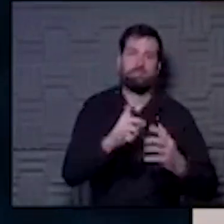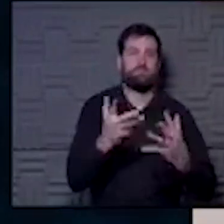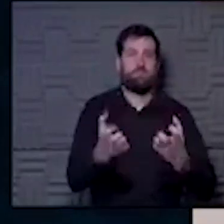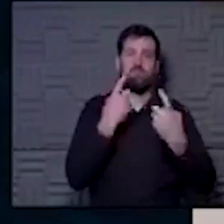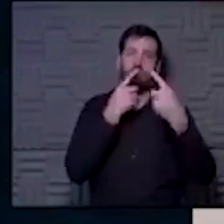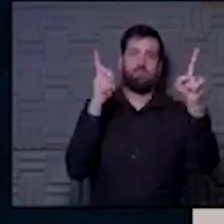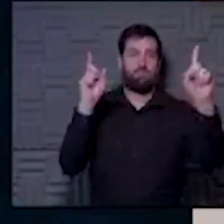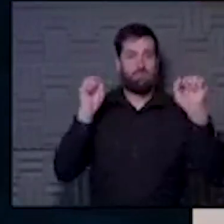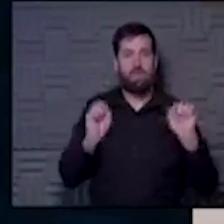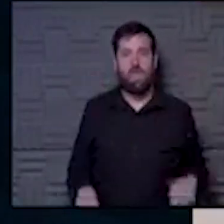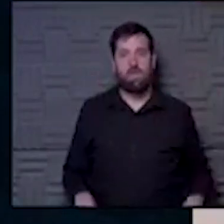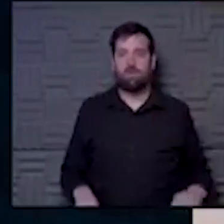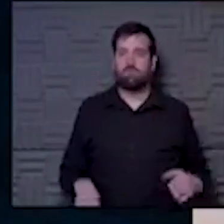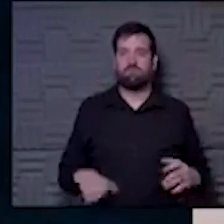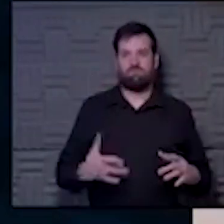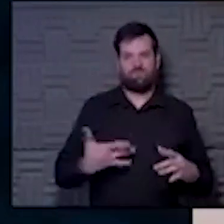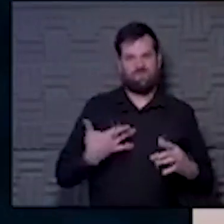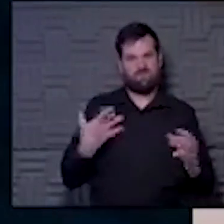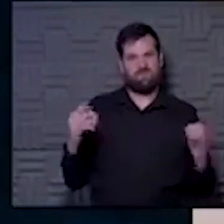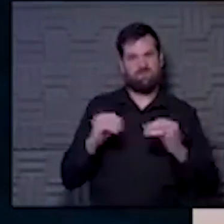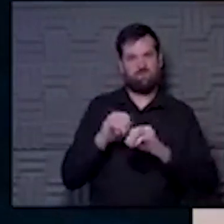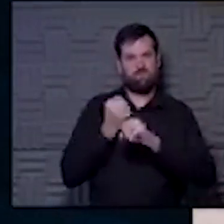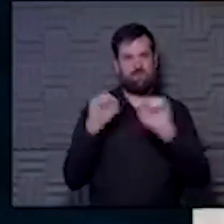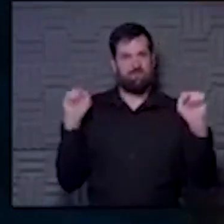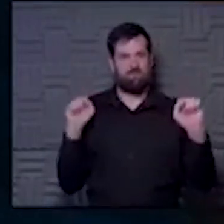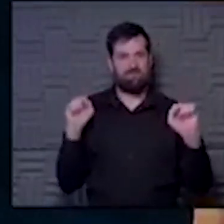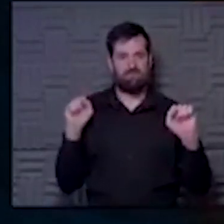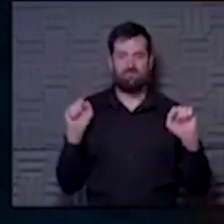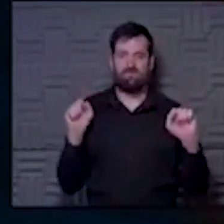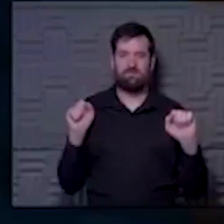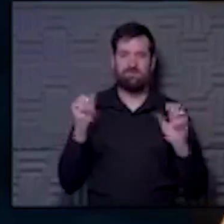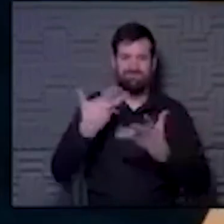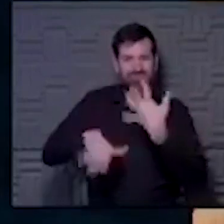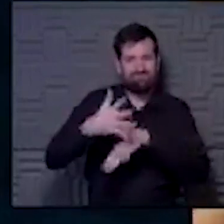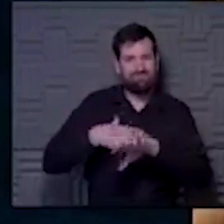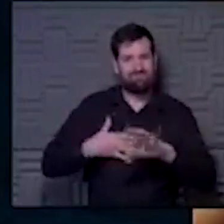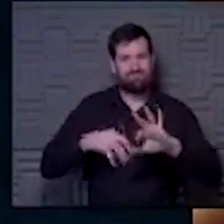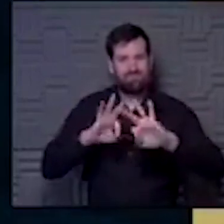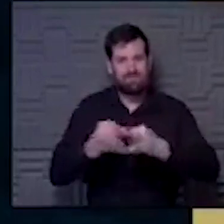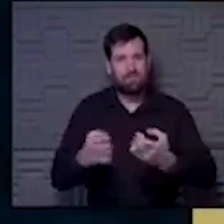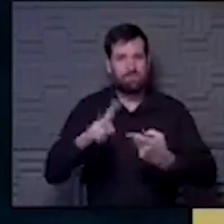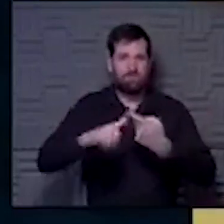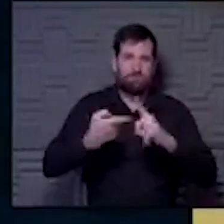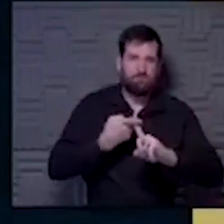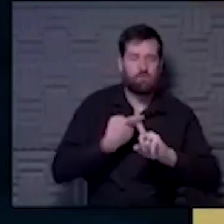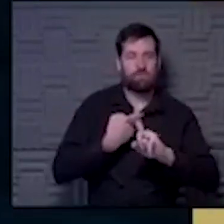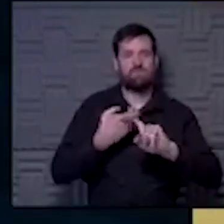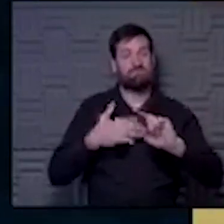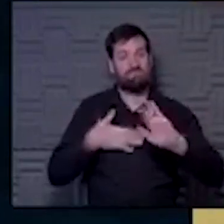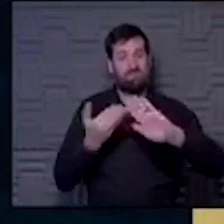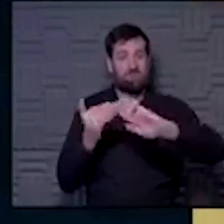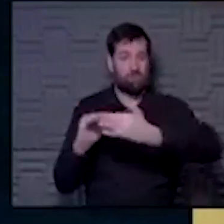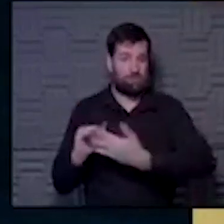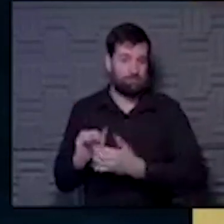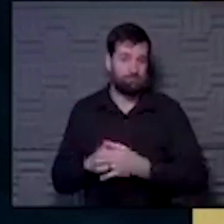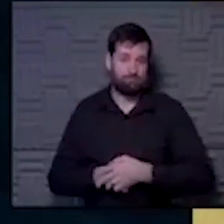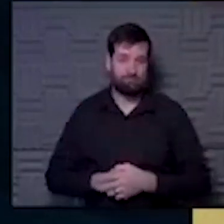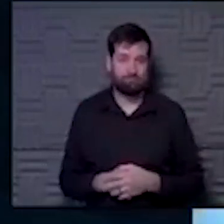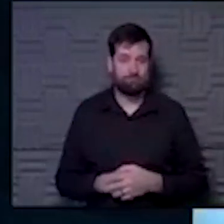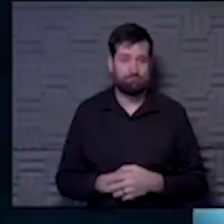I can actually feel safer around my family and friends and anybody else in my community.